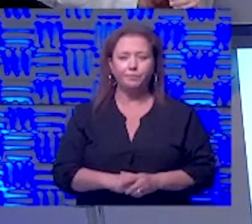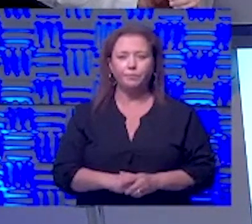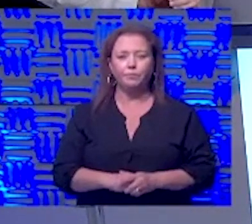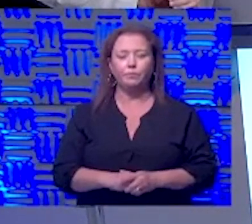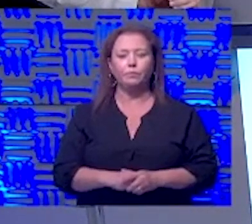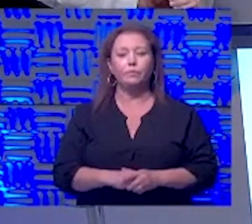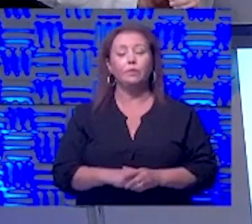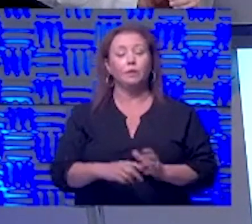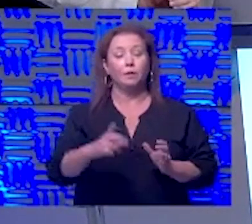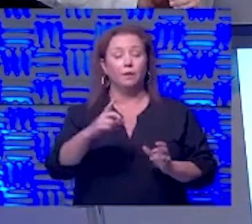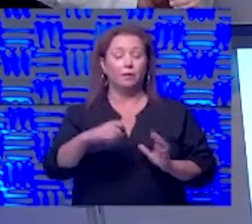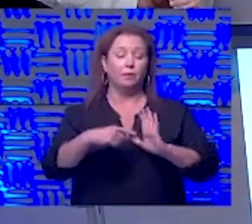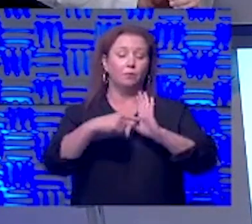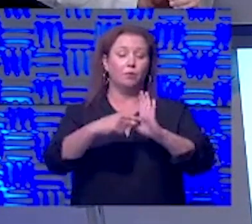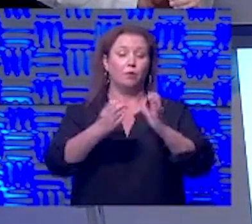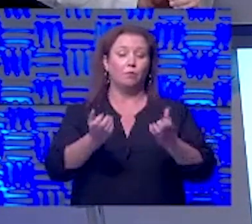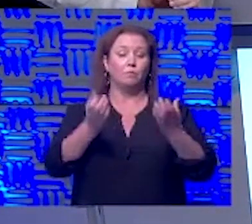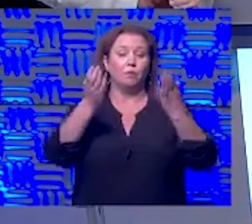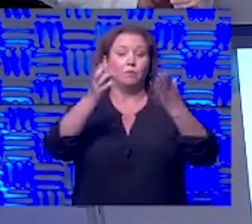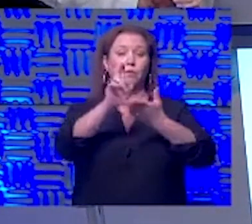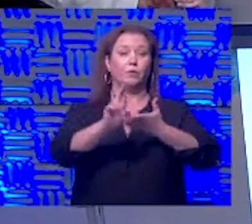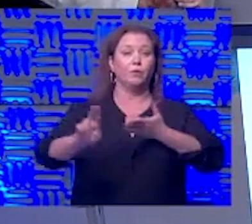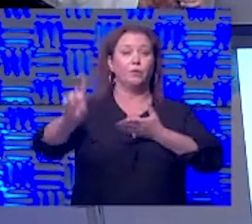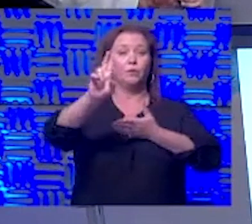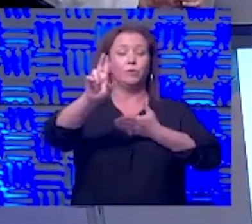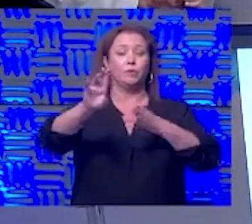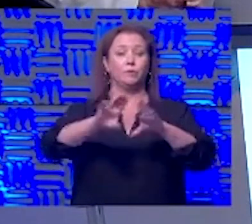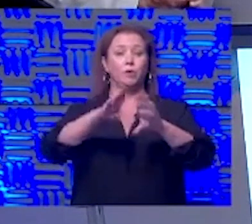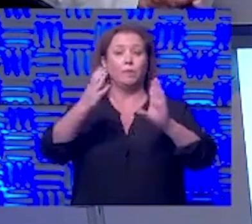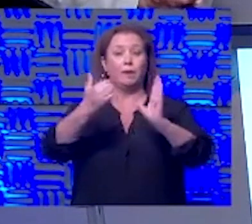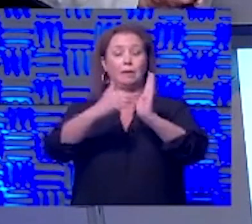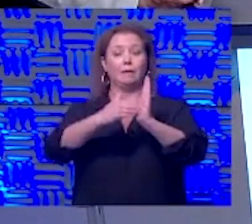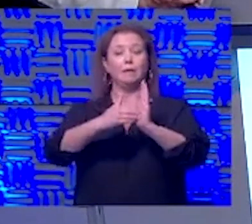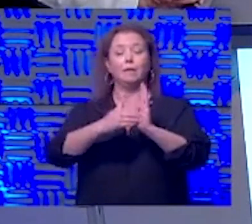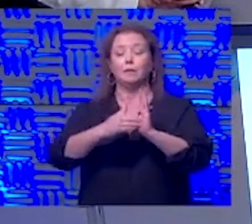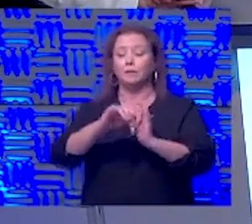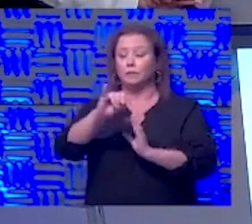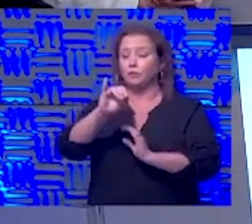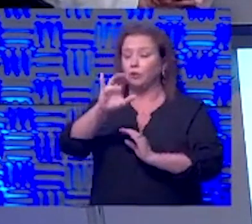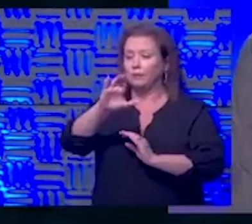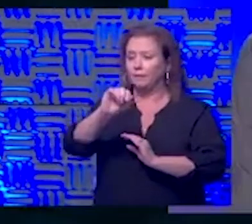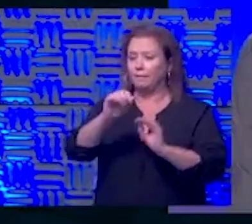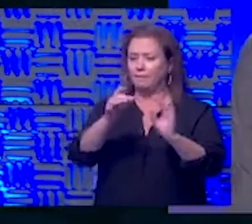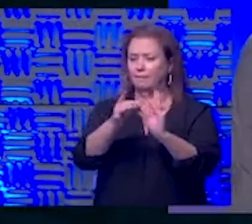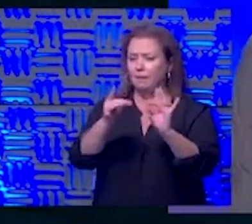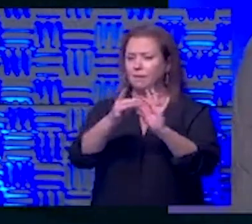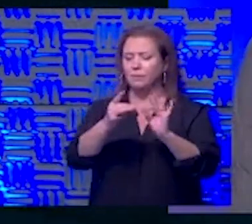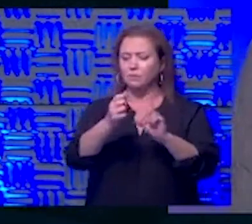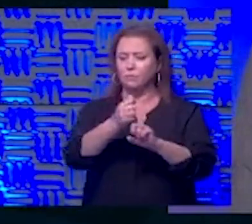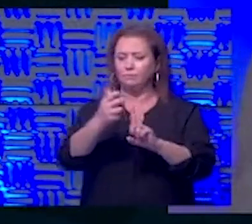reflect kind of a little bit of what we're proposing for some of the university reopenings. Jessica, comments about that information?